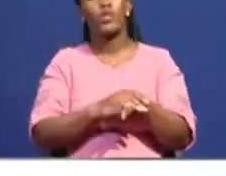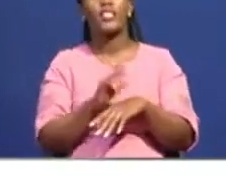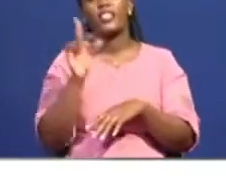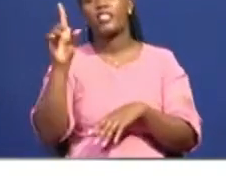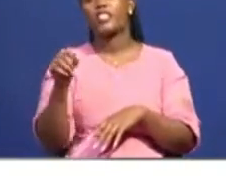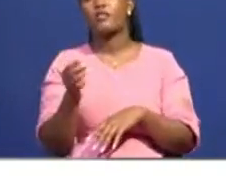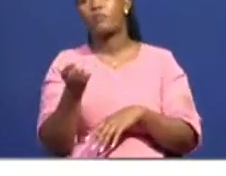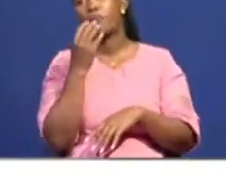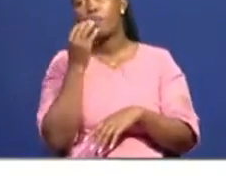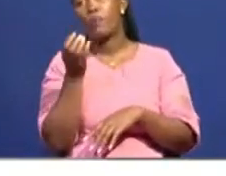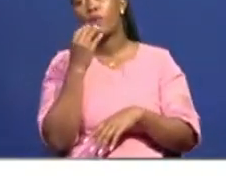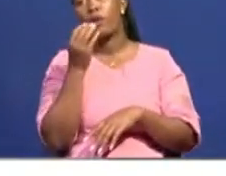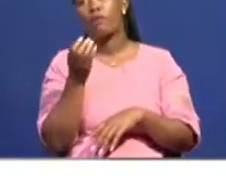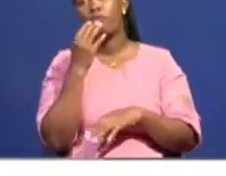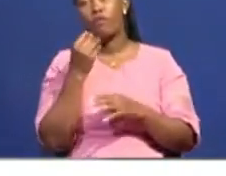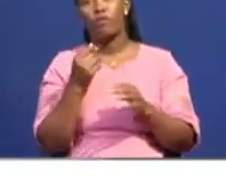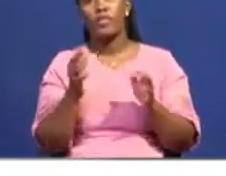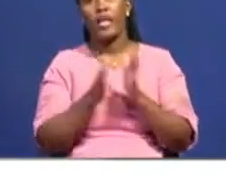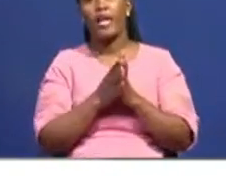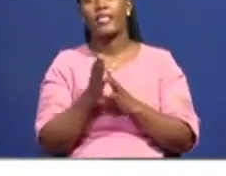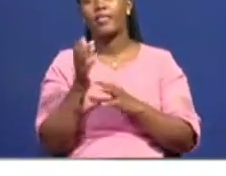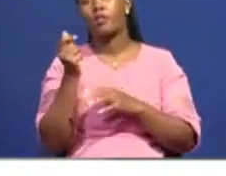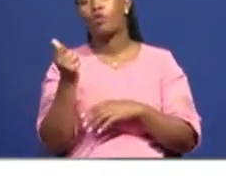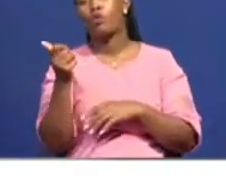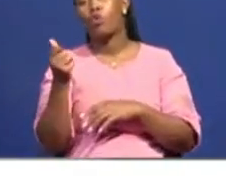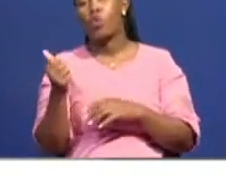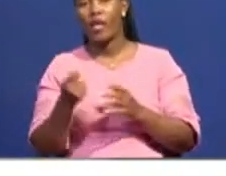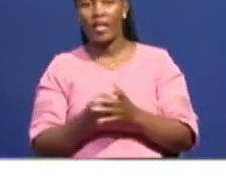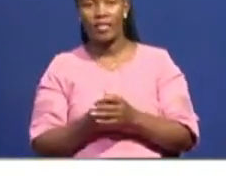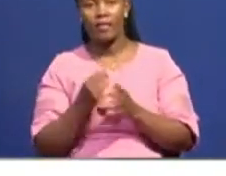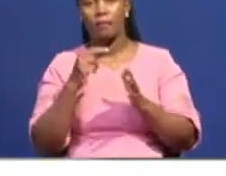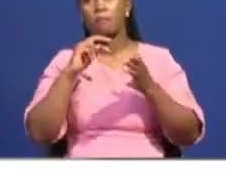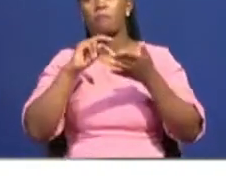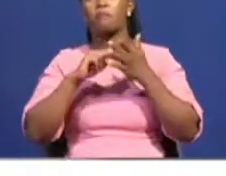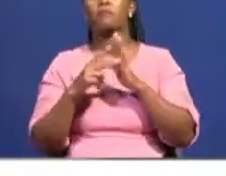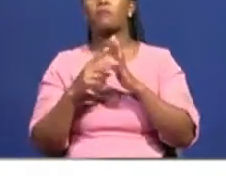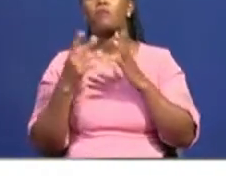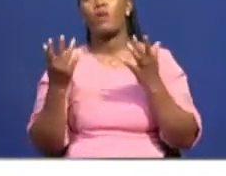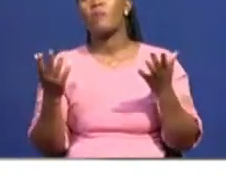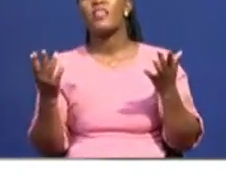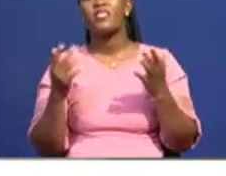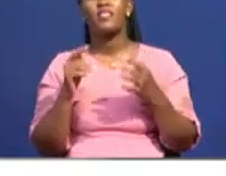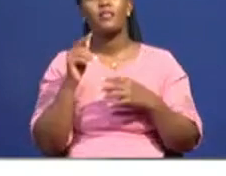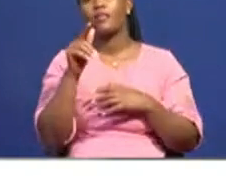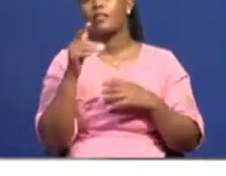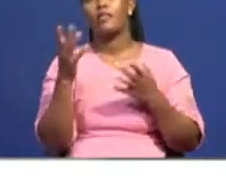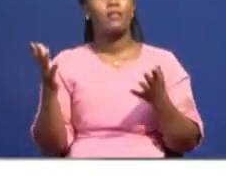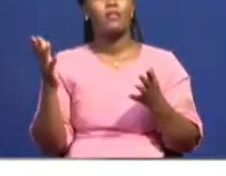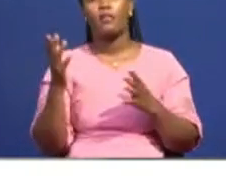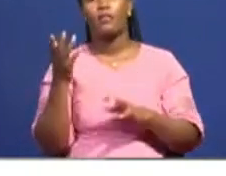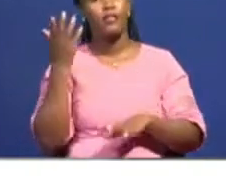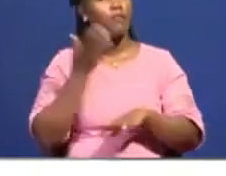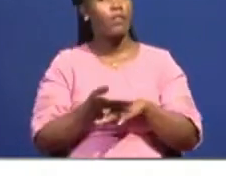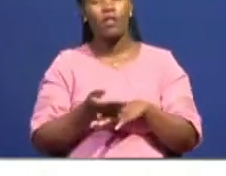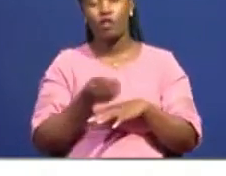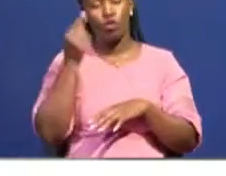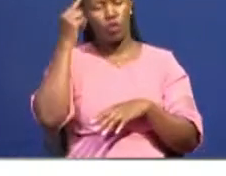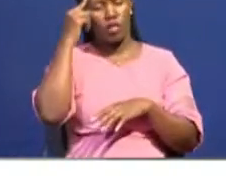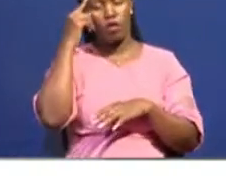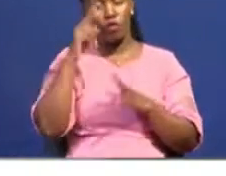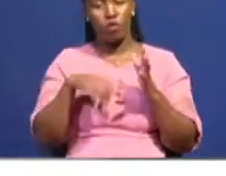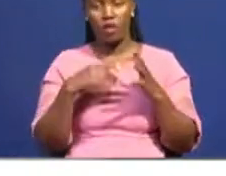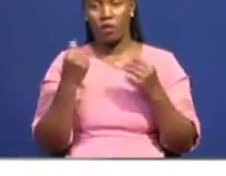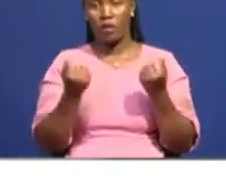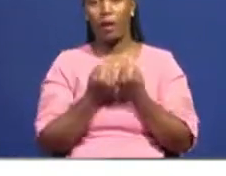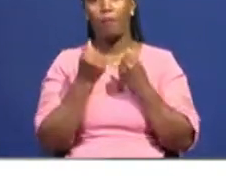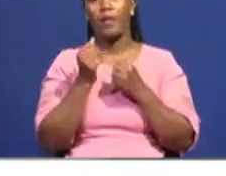cheaper food, that is cheaper ugali. So it is quite unimaginable what would happen if it went